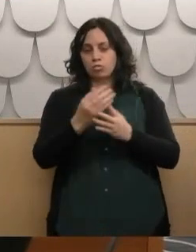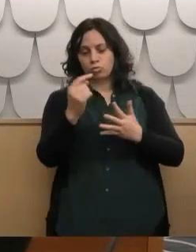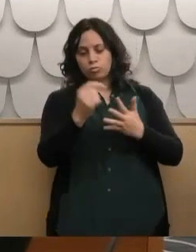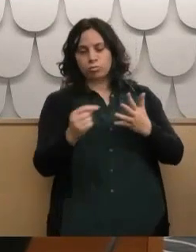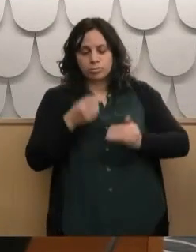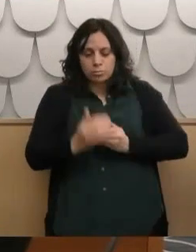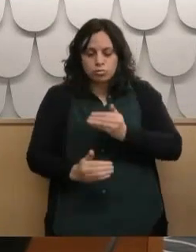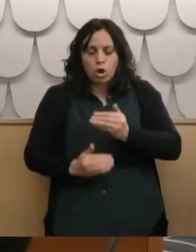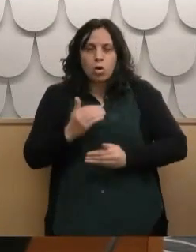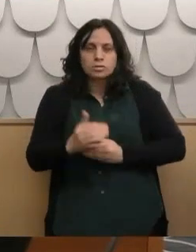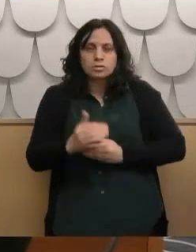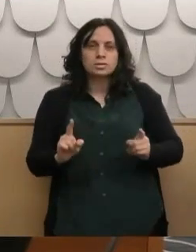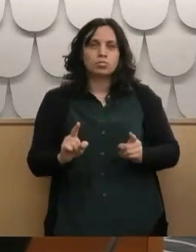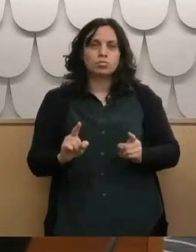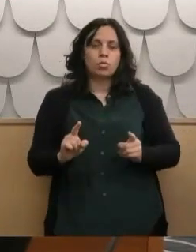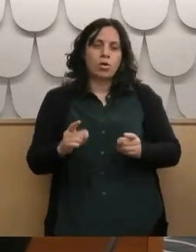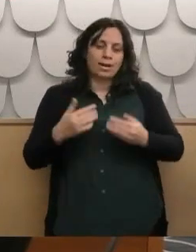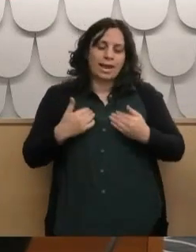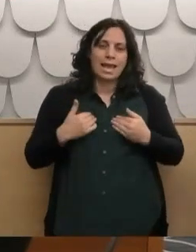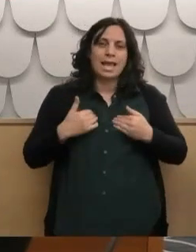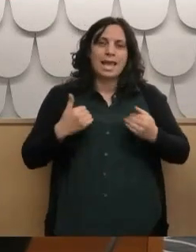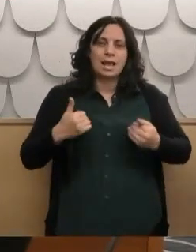and wholeness for the survivor.